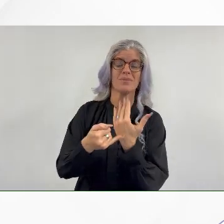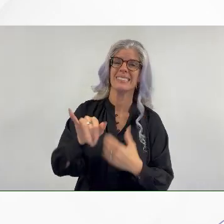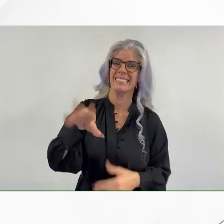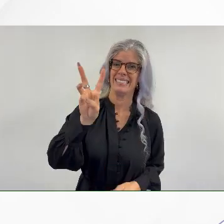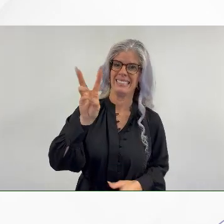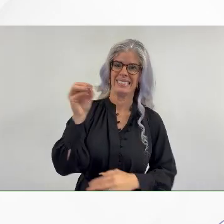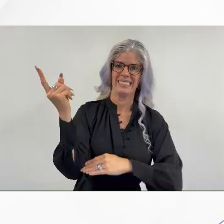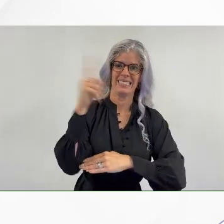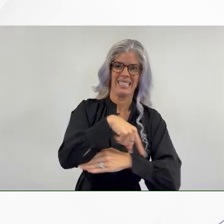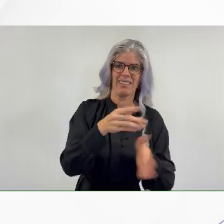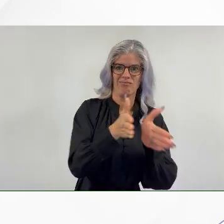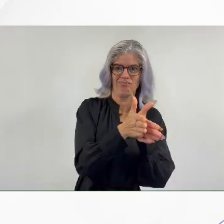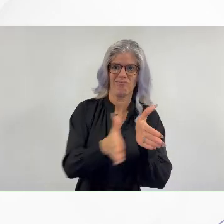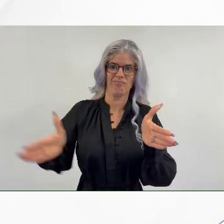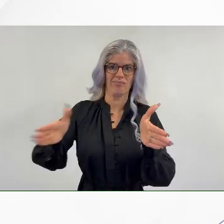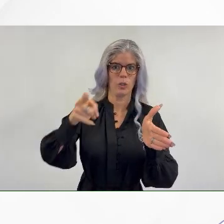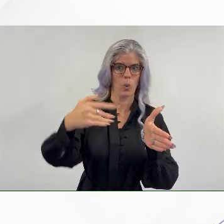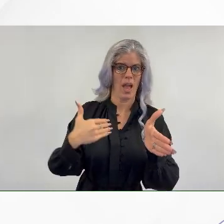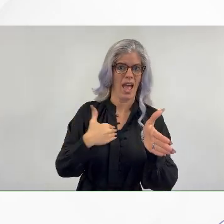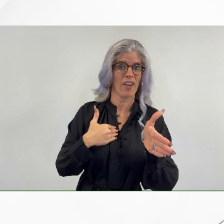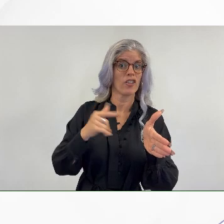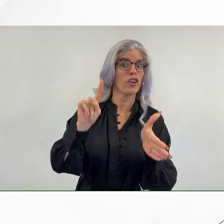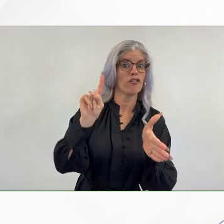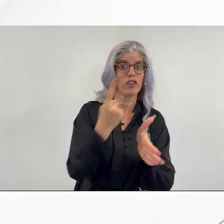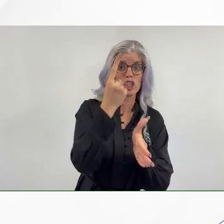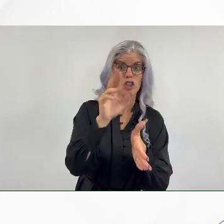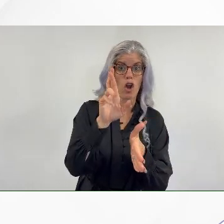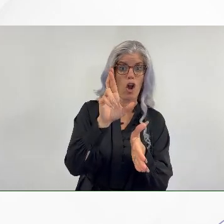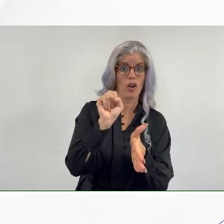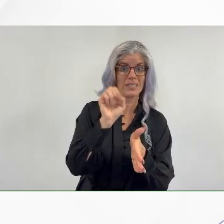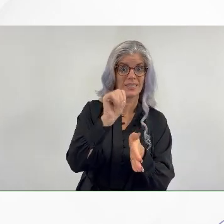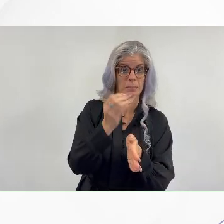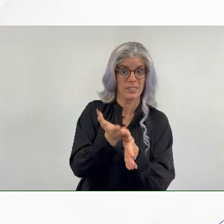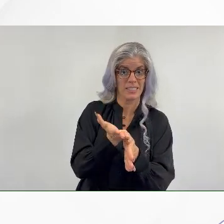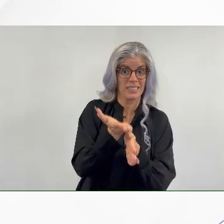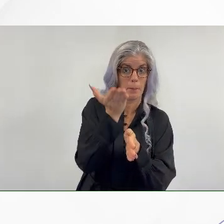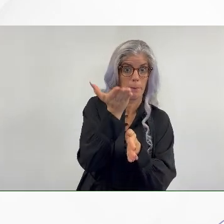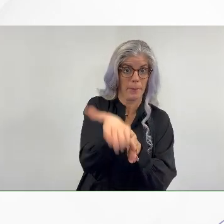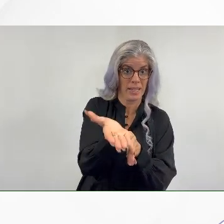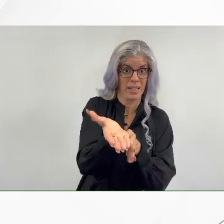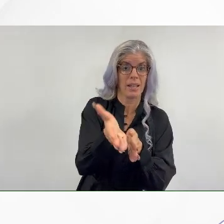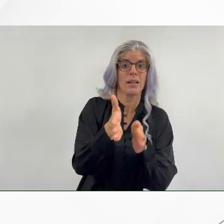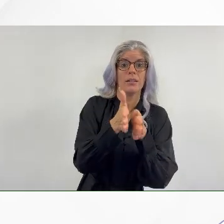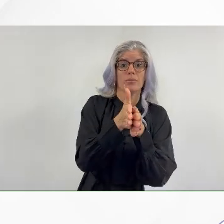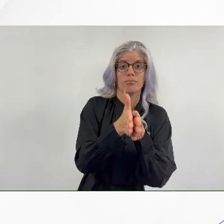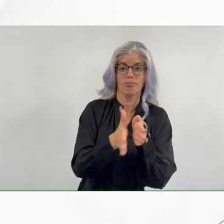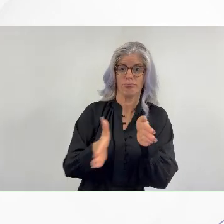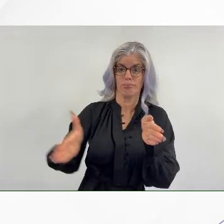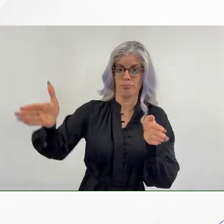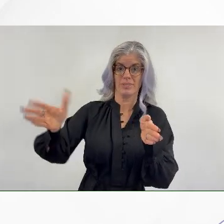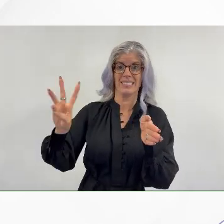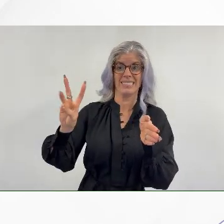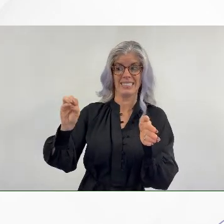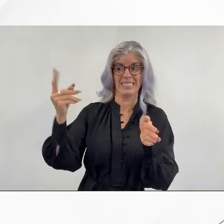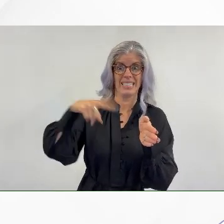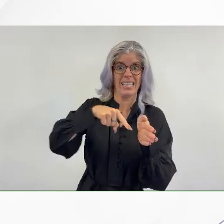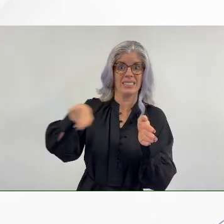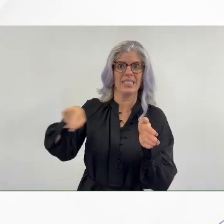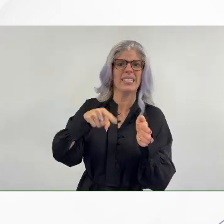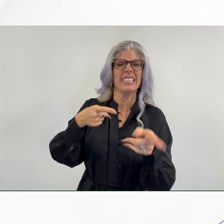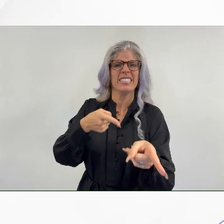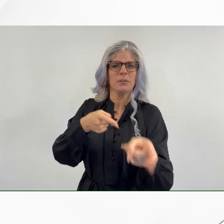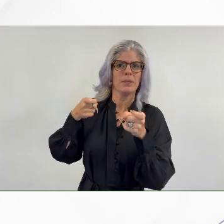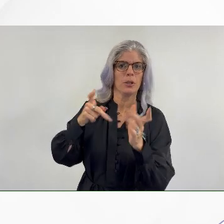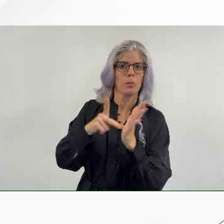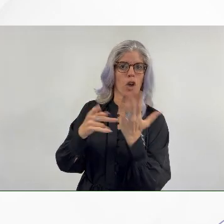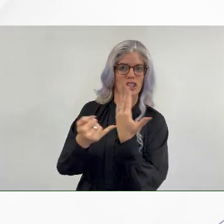Expedited projects are obligated at 50% of eligible costs incurred for debris removal, Category A, and emergency protective measures, Category